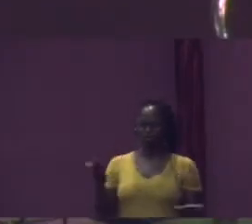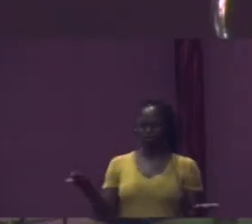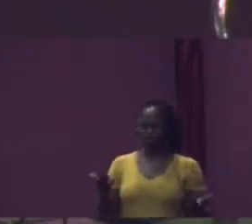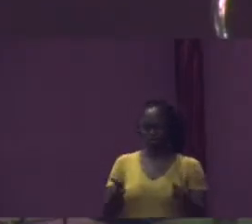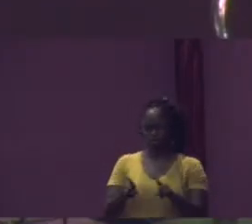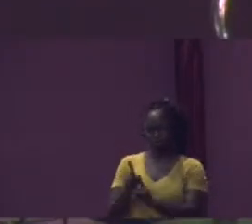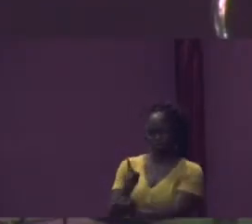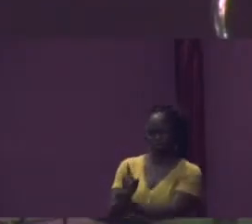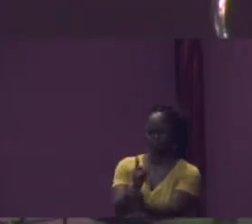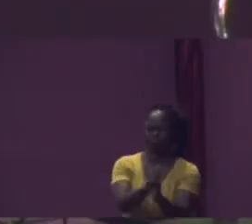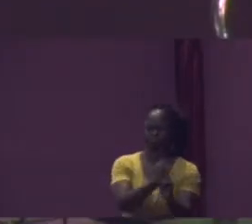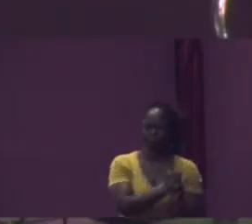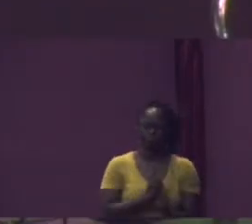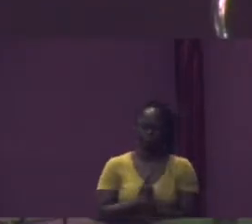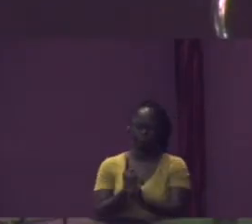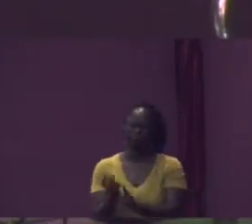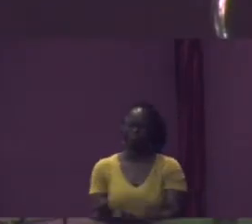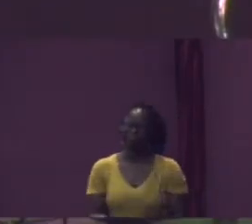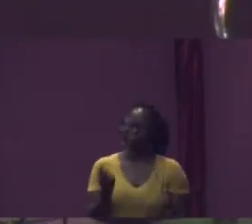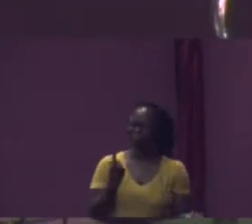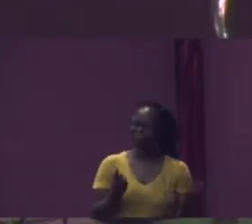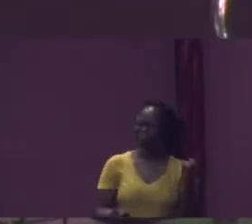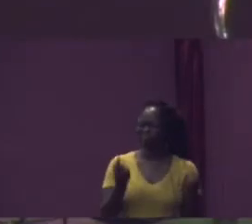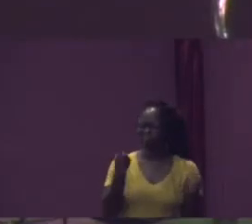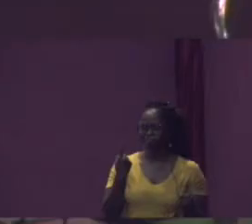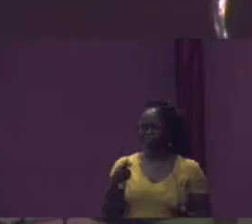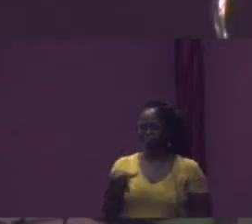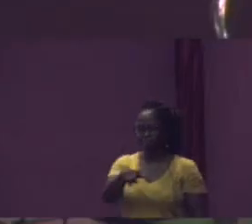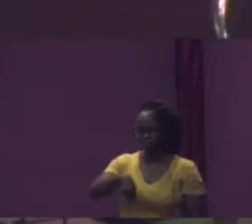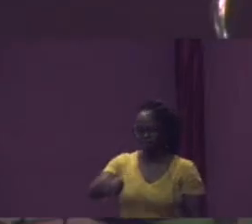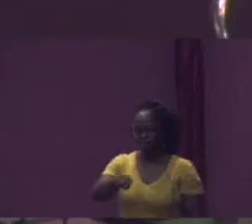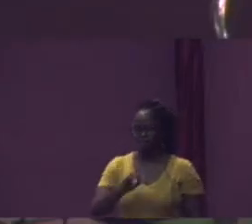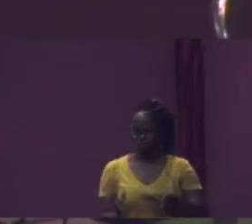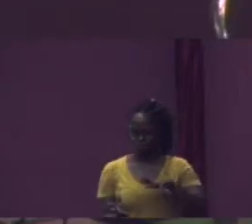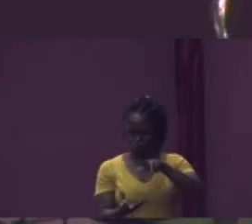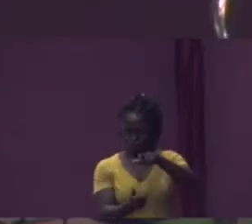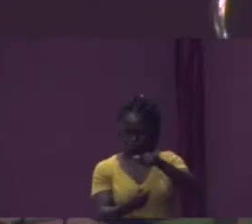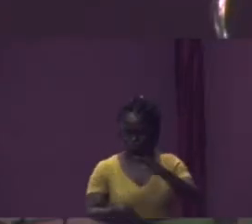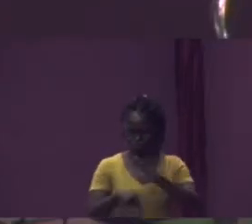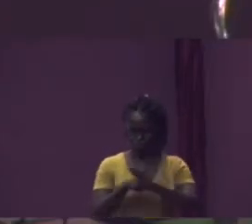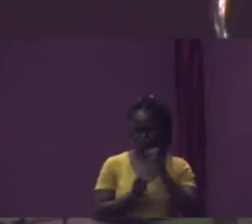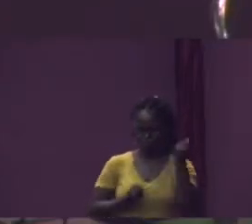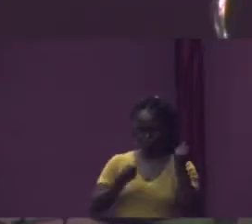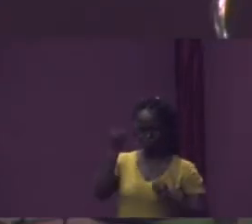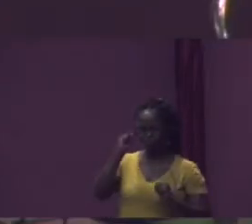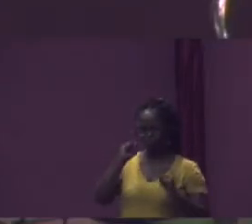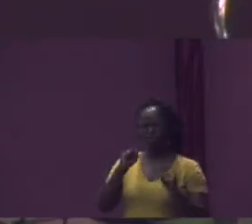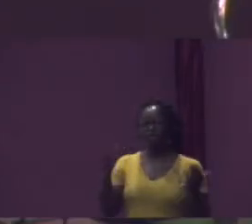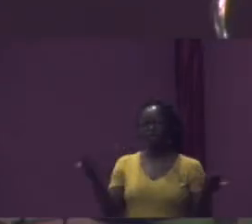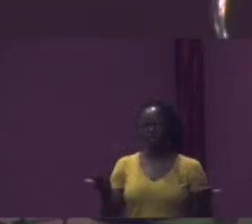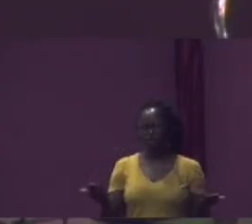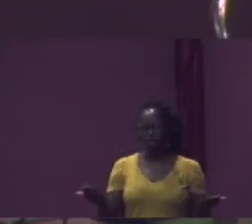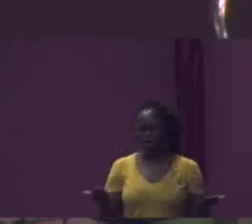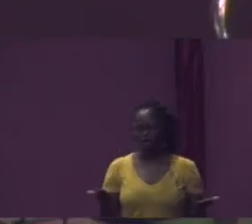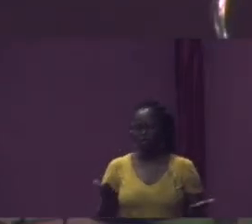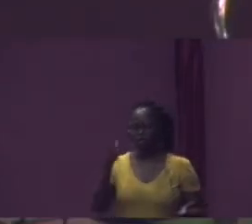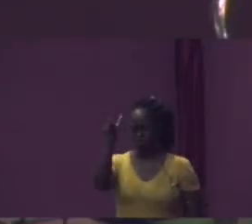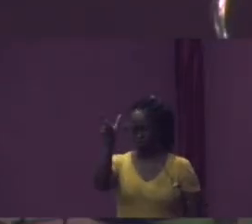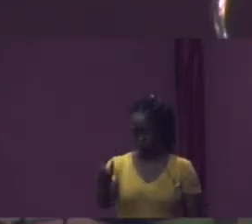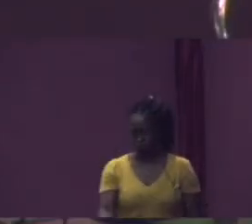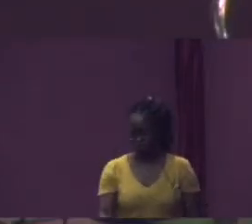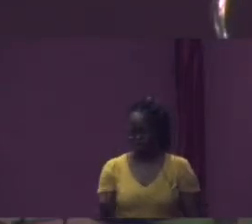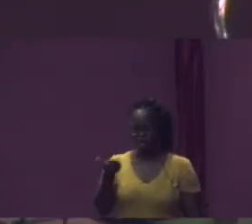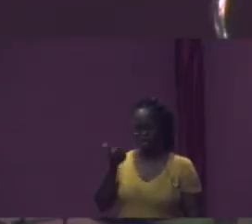strangers and part of the corporate, institutionalized world. Once patients learned that the hand that healed also